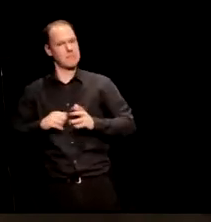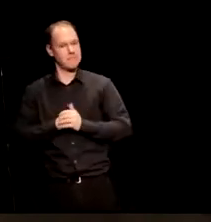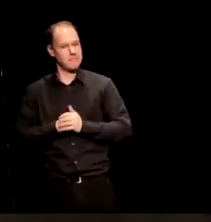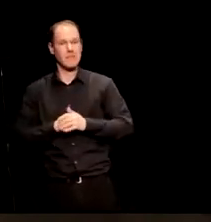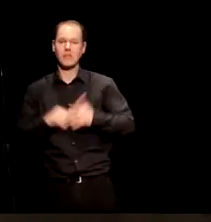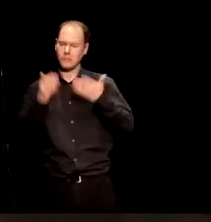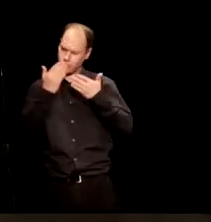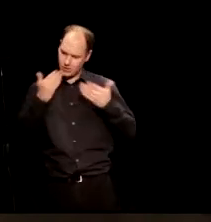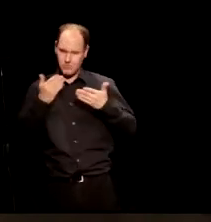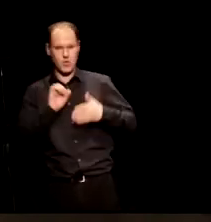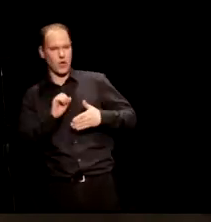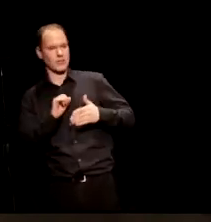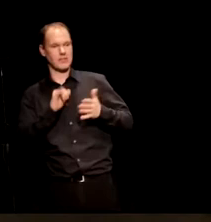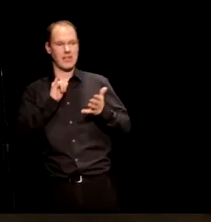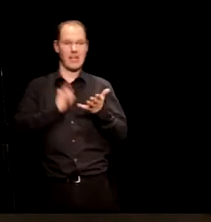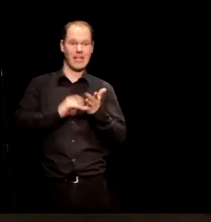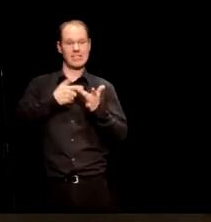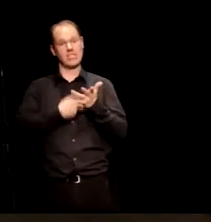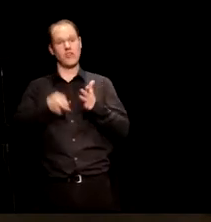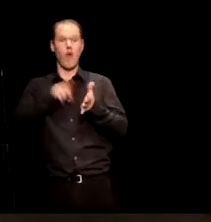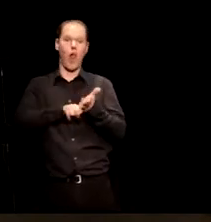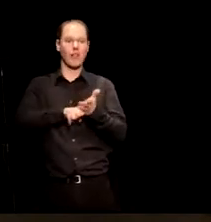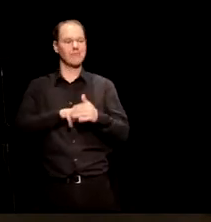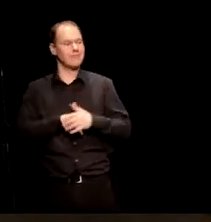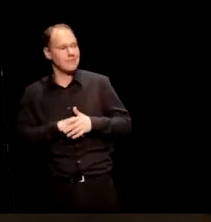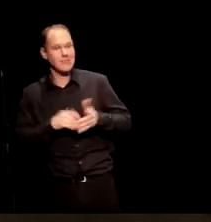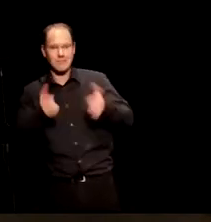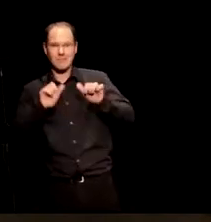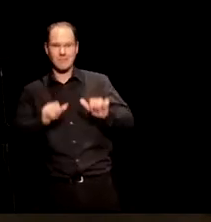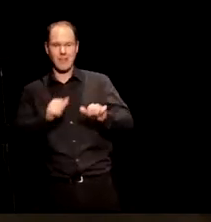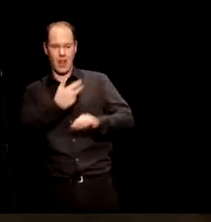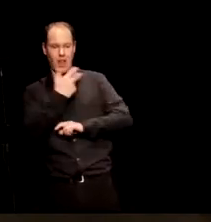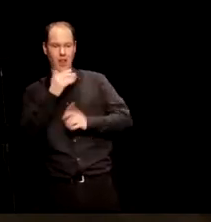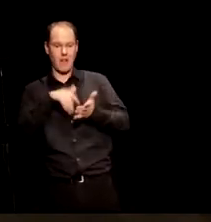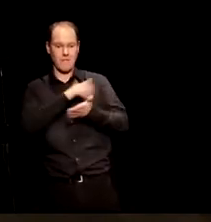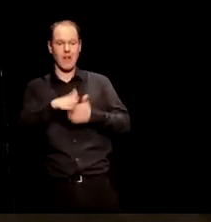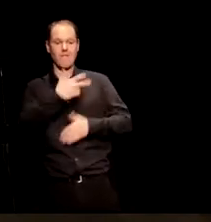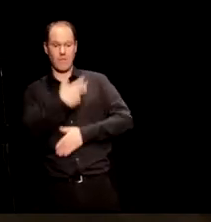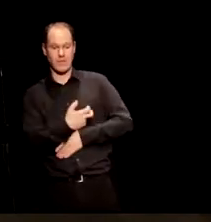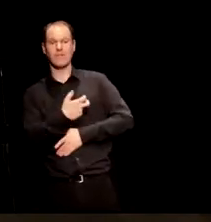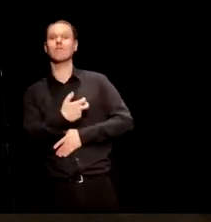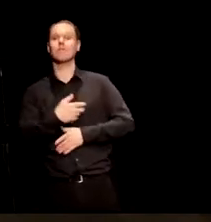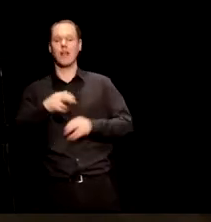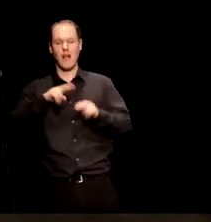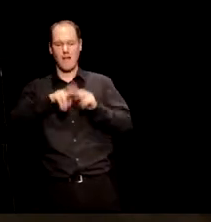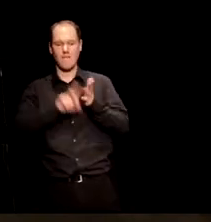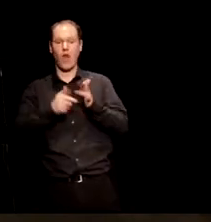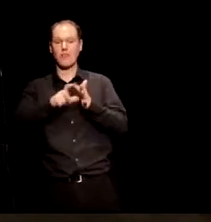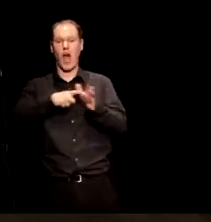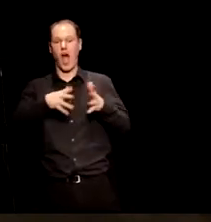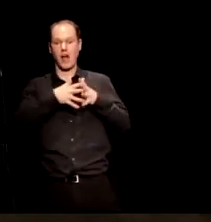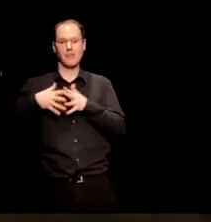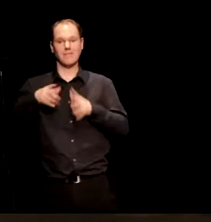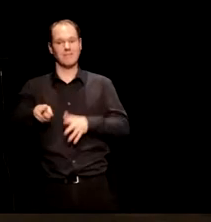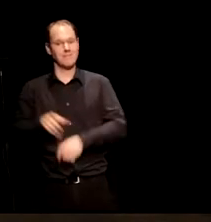Respectfully yours, Cicero Lightfoot, box 13, Gatorville, Florida.